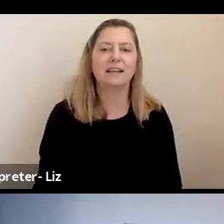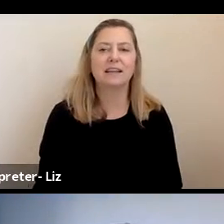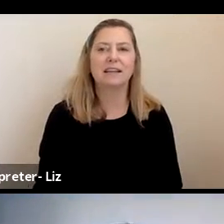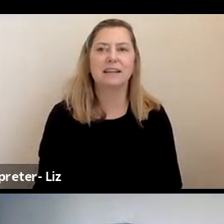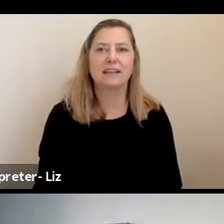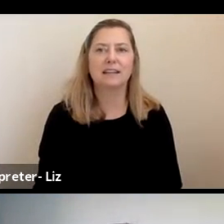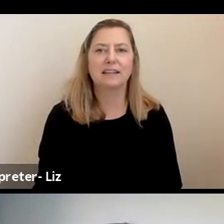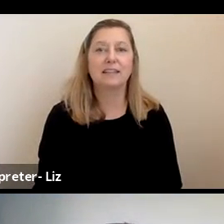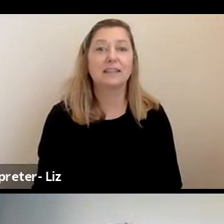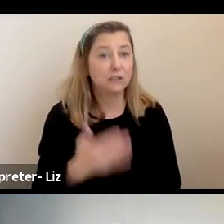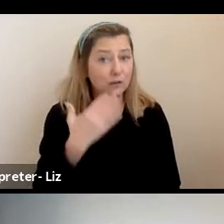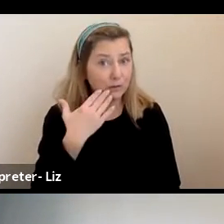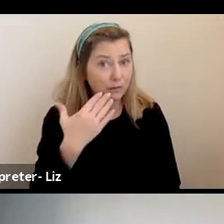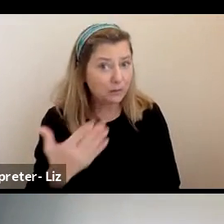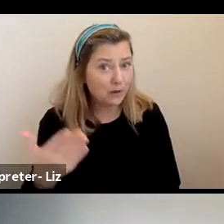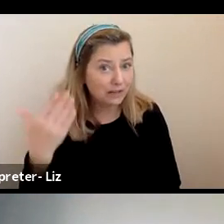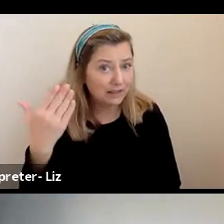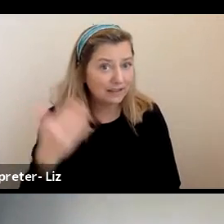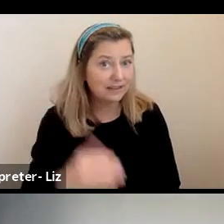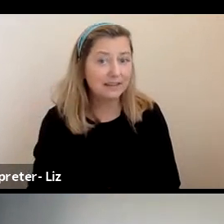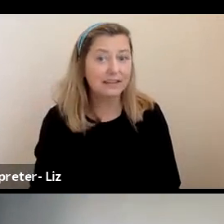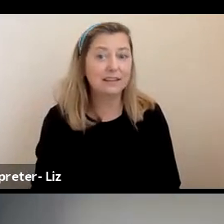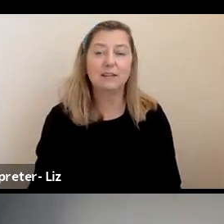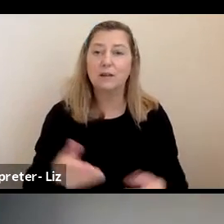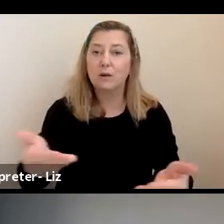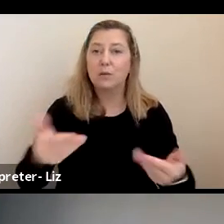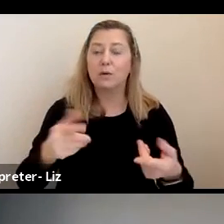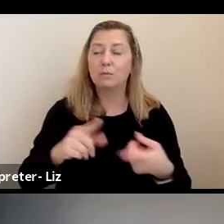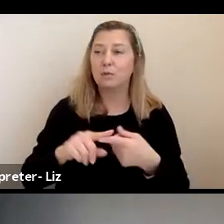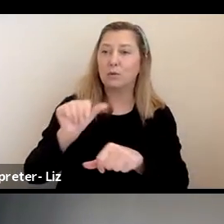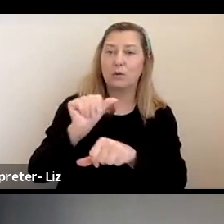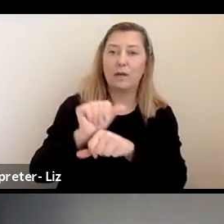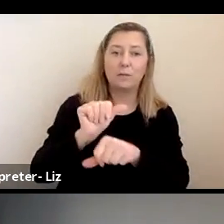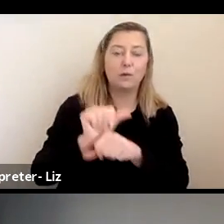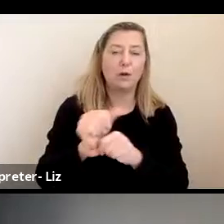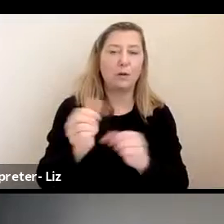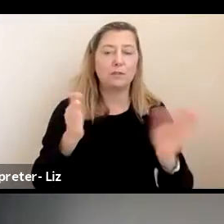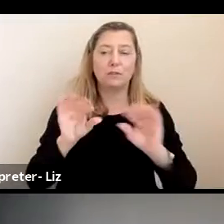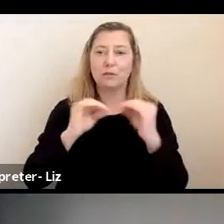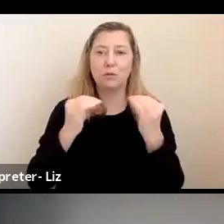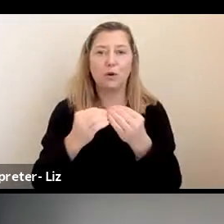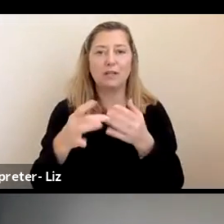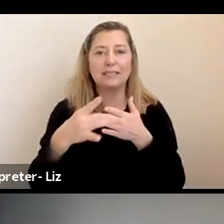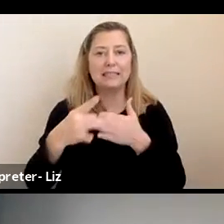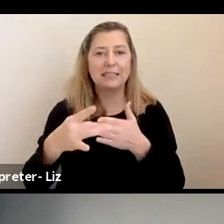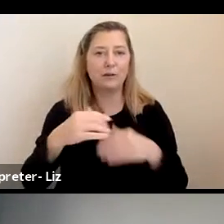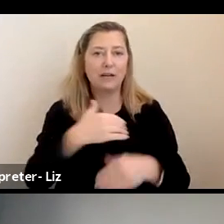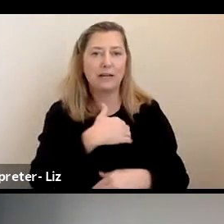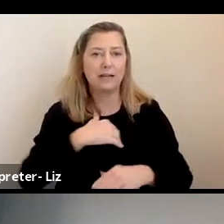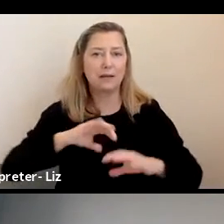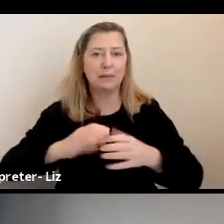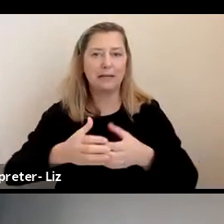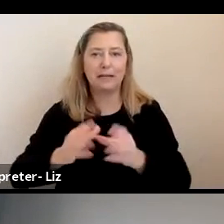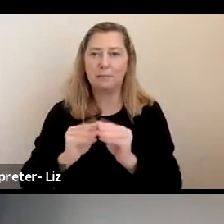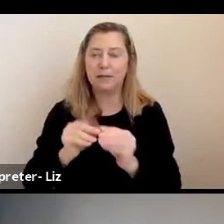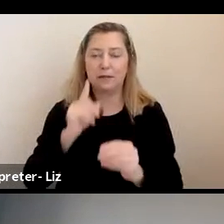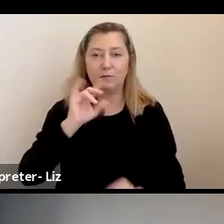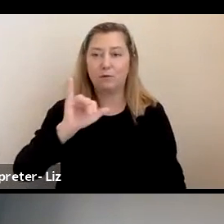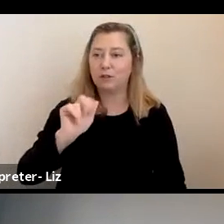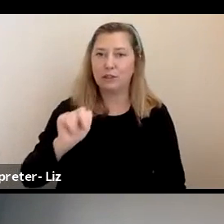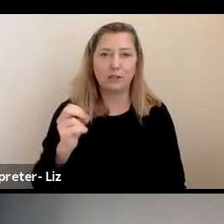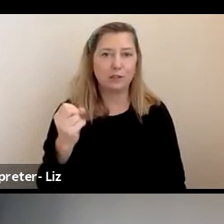Good morning. Welcome to the Employment Service Organization Steering Committee meeting for January